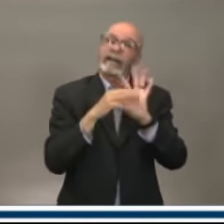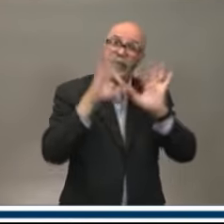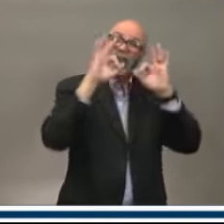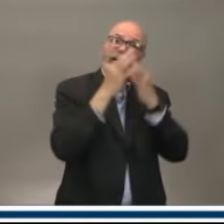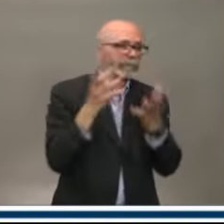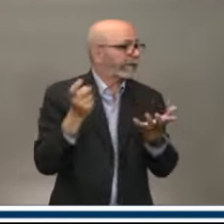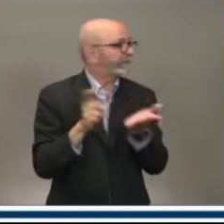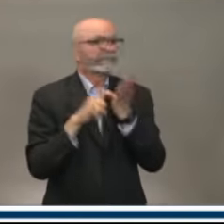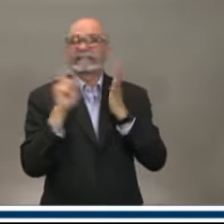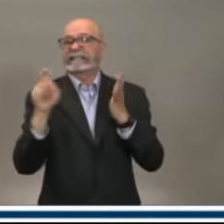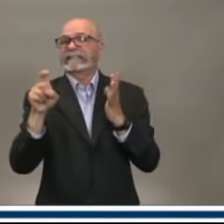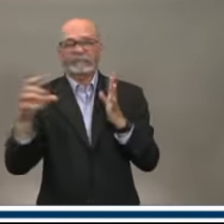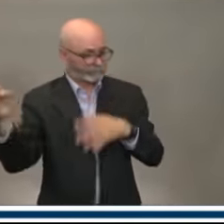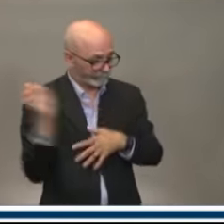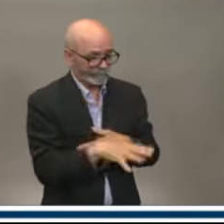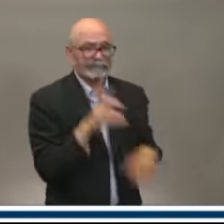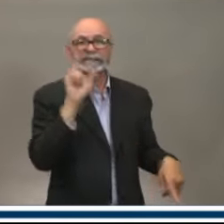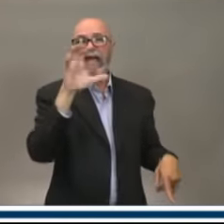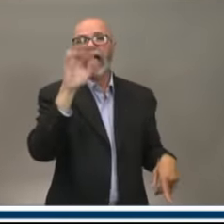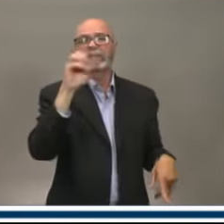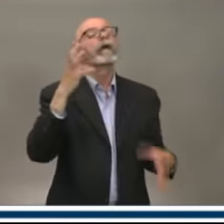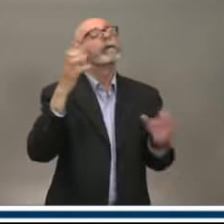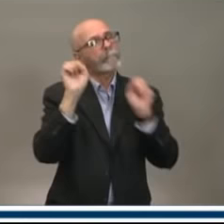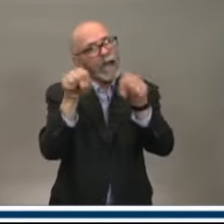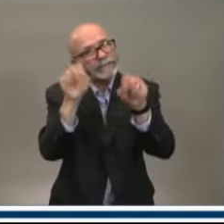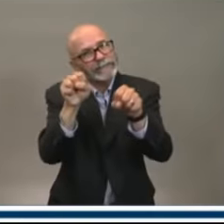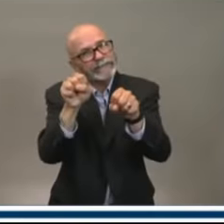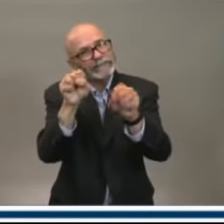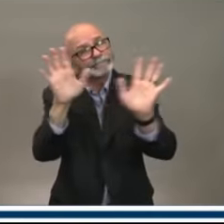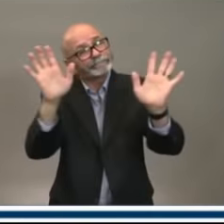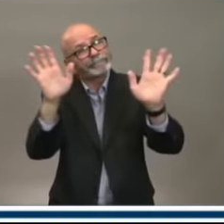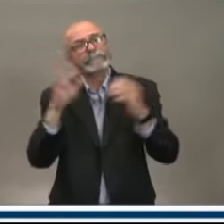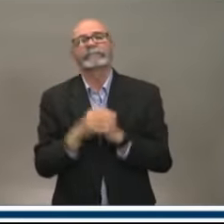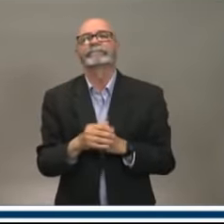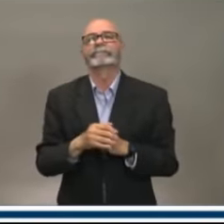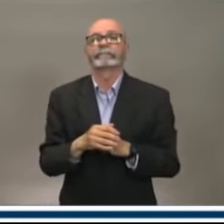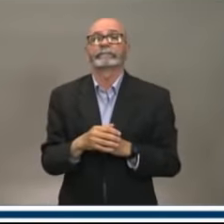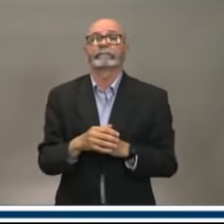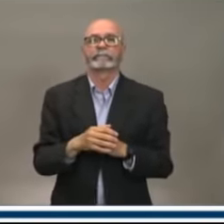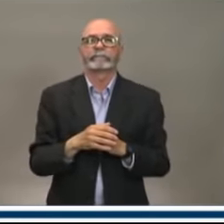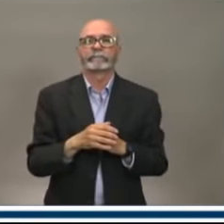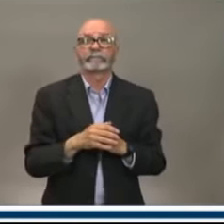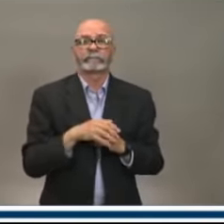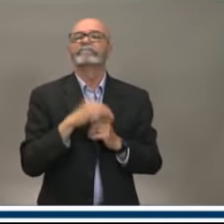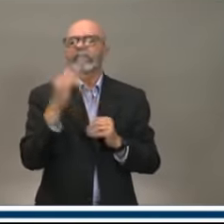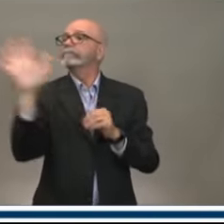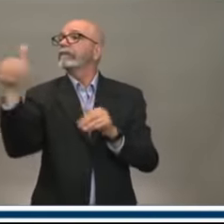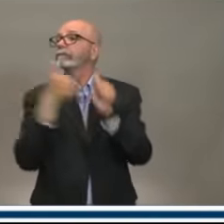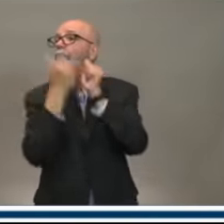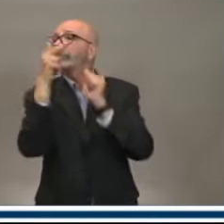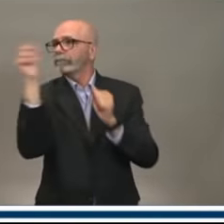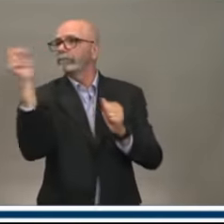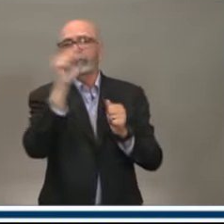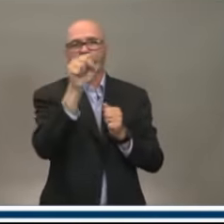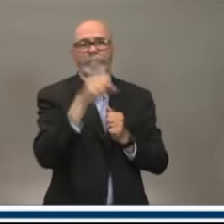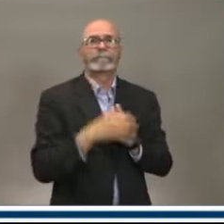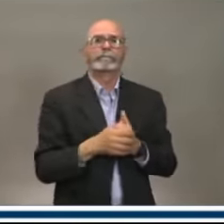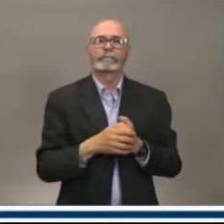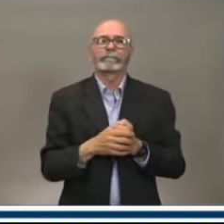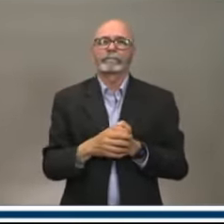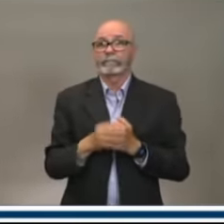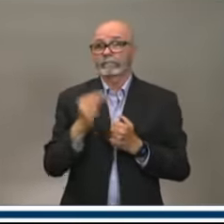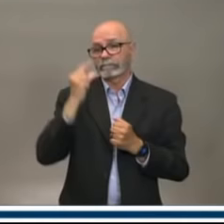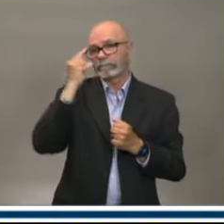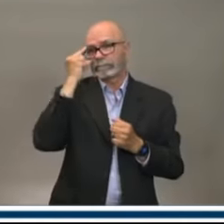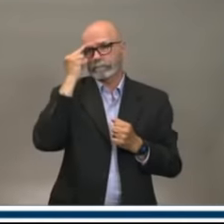childcare. Keith, do you have a follow-up? Yeah, for Dr. Strang, I'm looking at the recommended